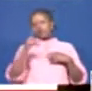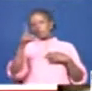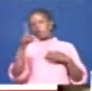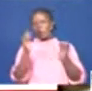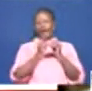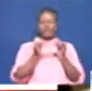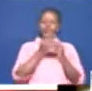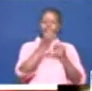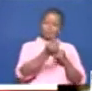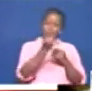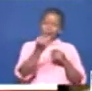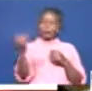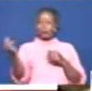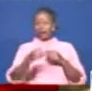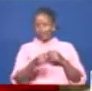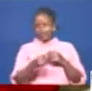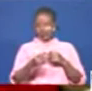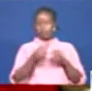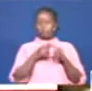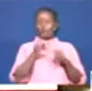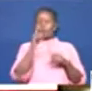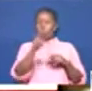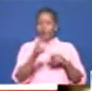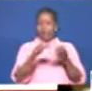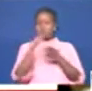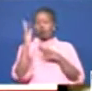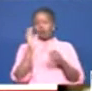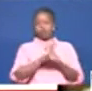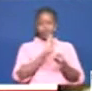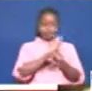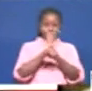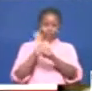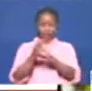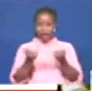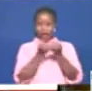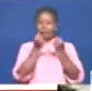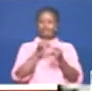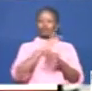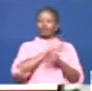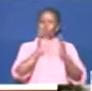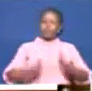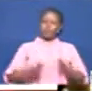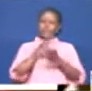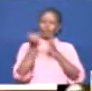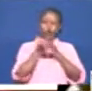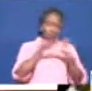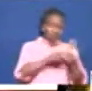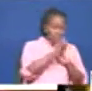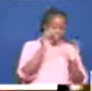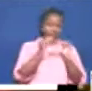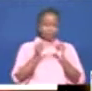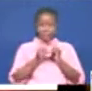per month. More were held during the elections. They attended all those meetings under the